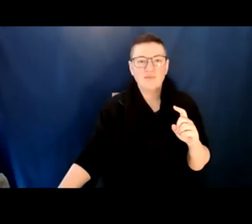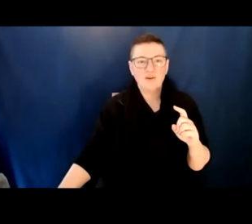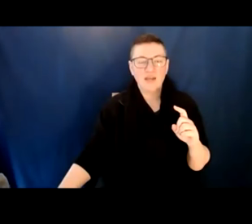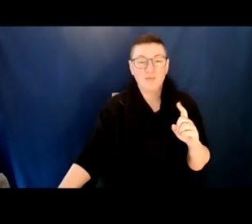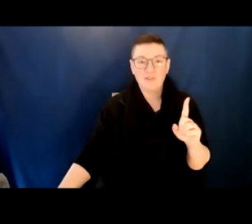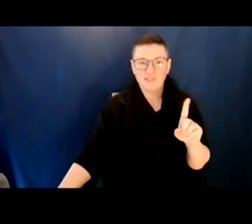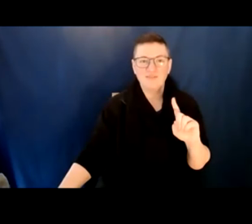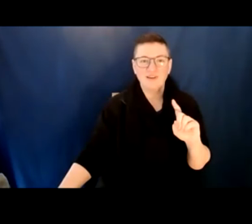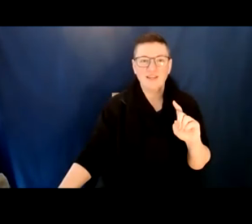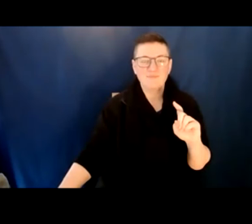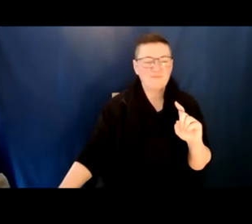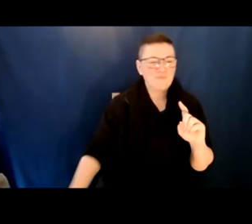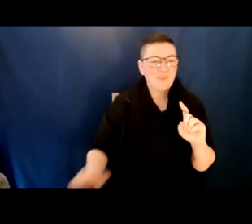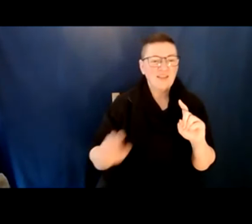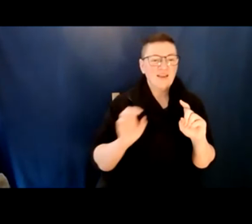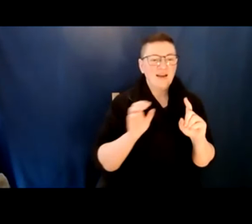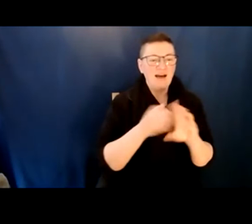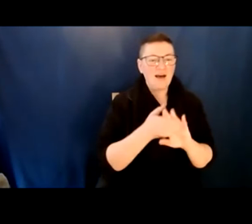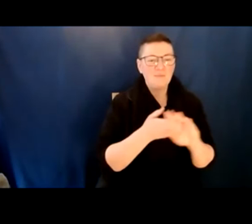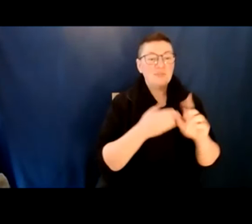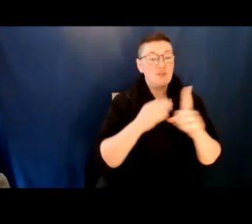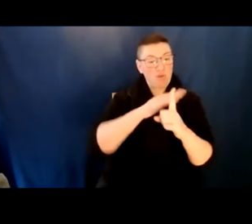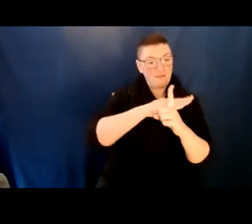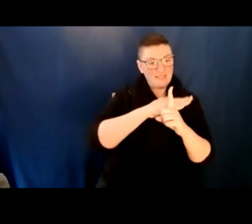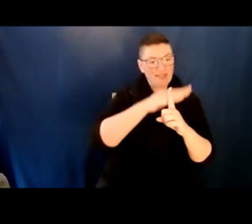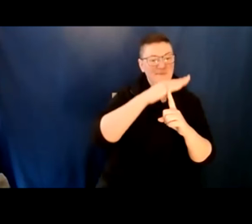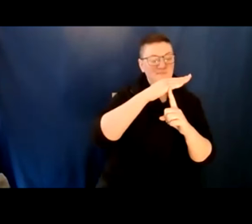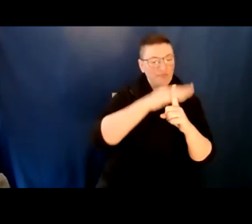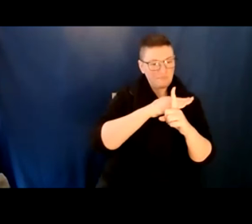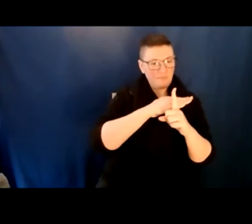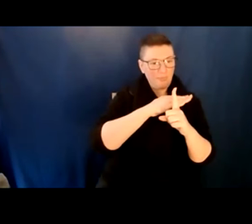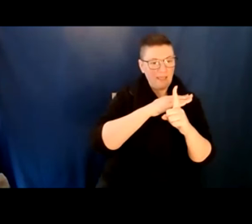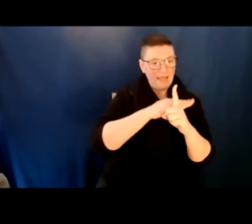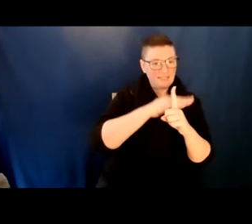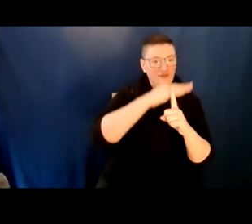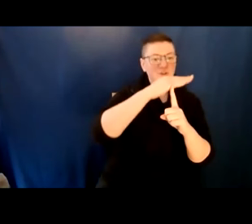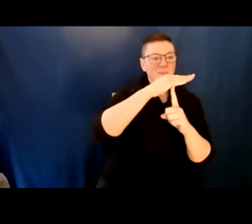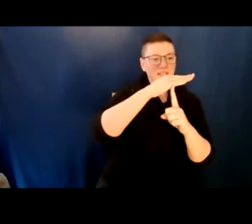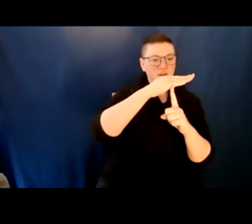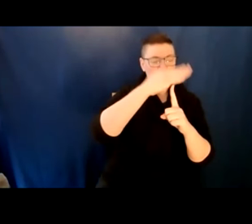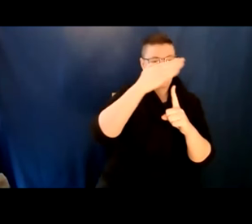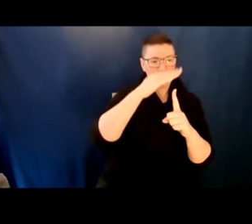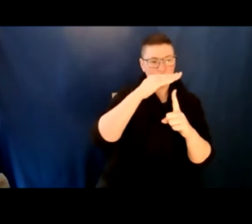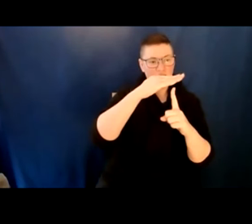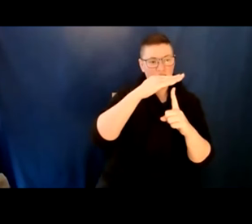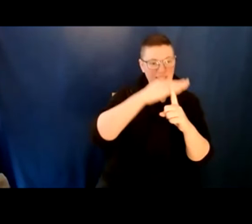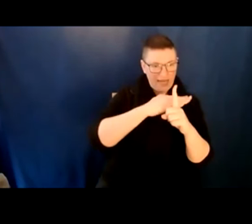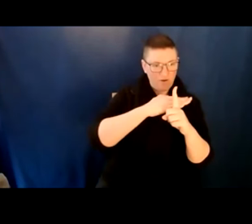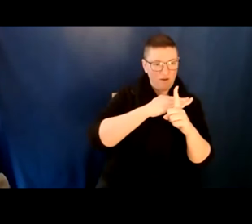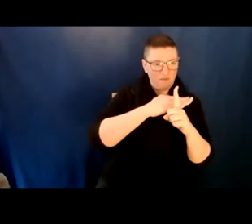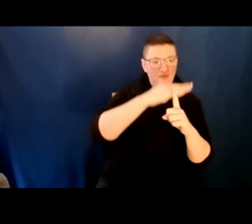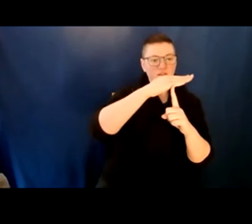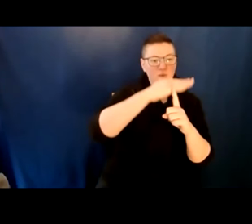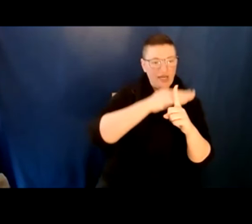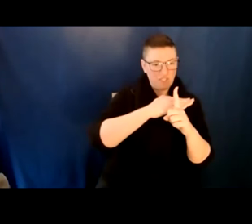My video camera is a little funky. So you have this, and it's a vertical measure, and you have an